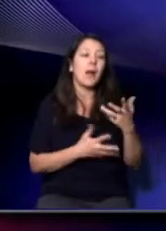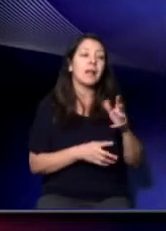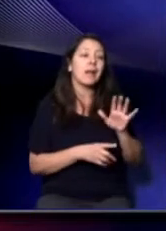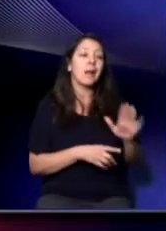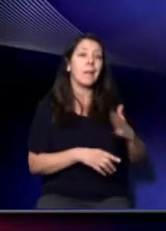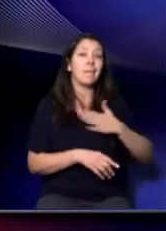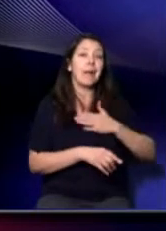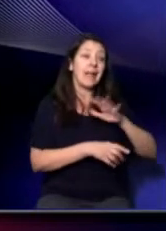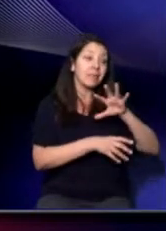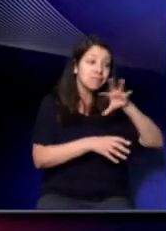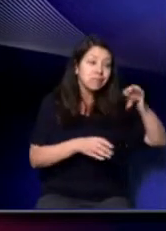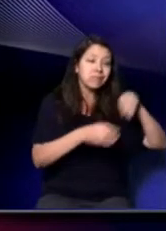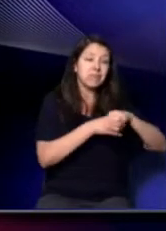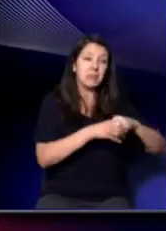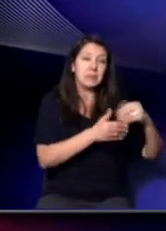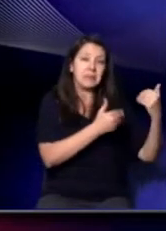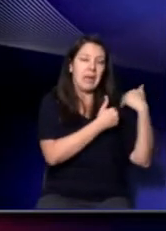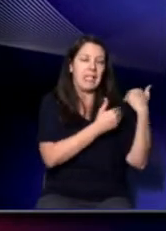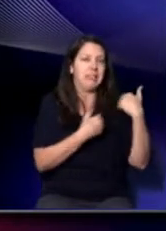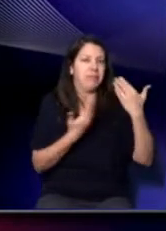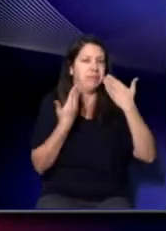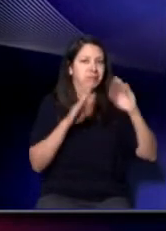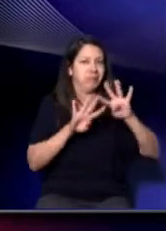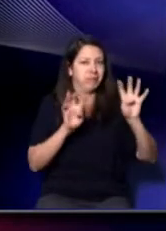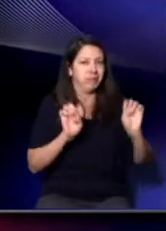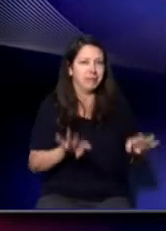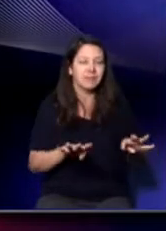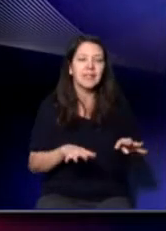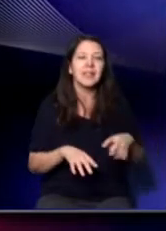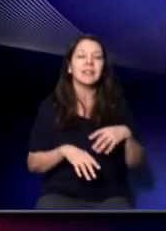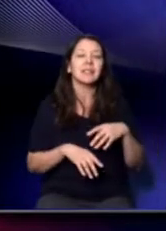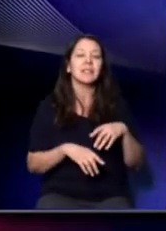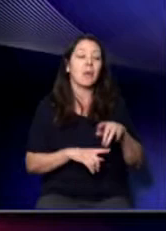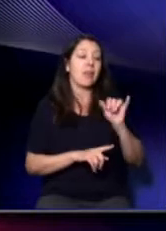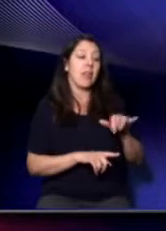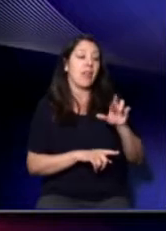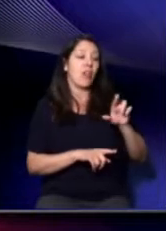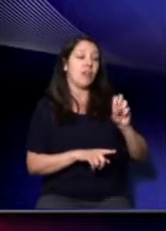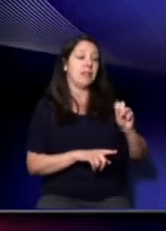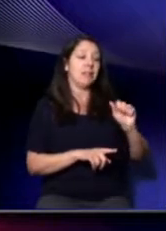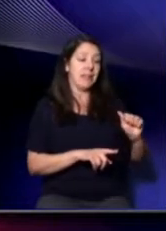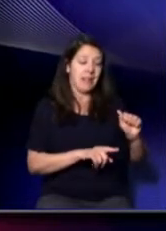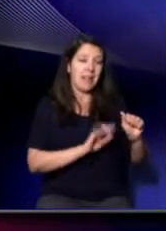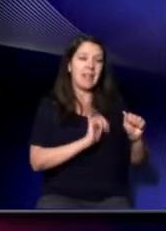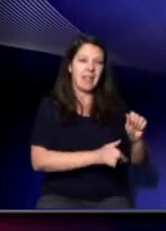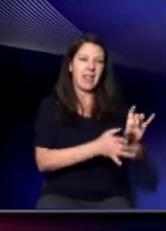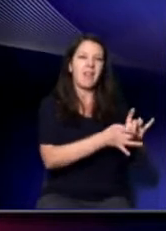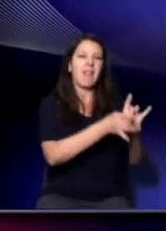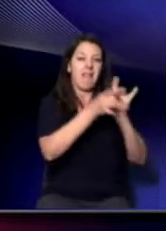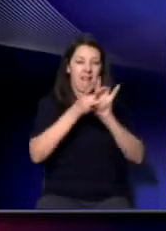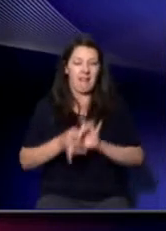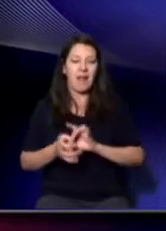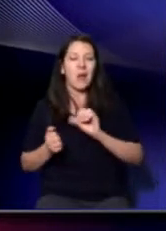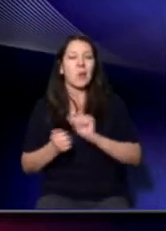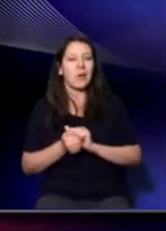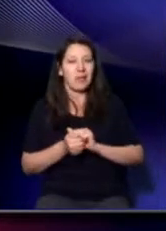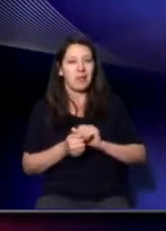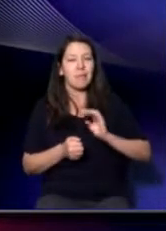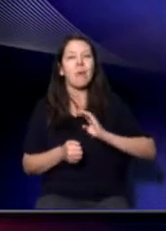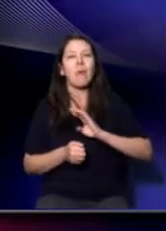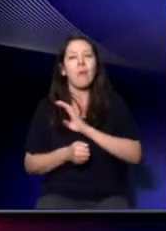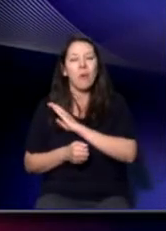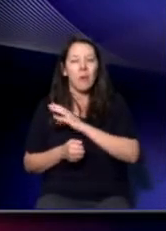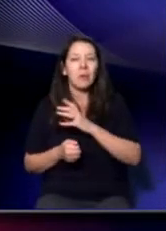going to look like. It's in direct connection to what I do on the board, but I don't know what my